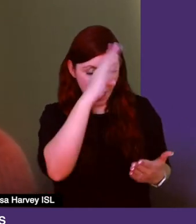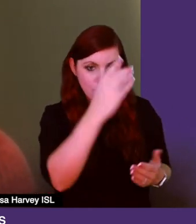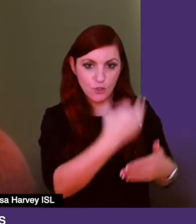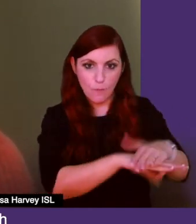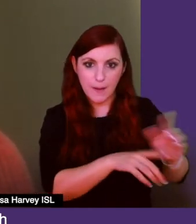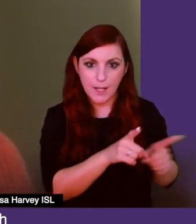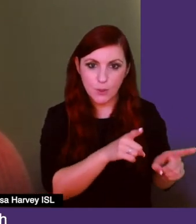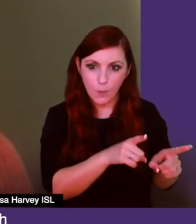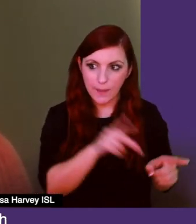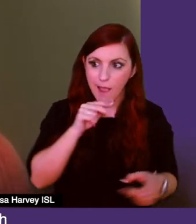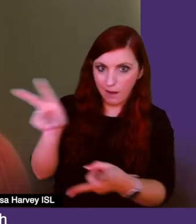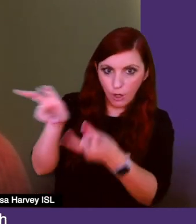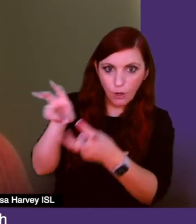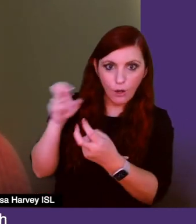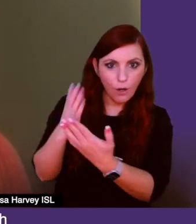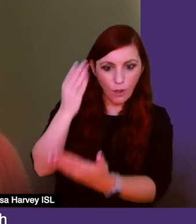government